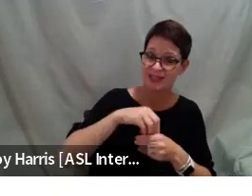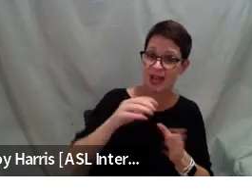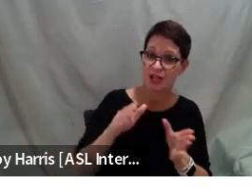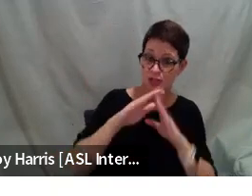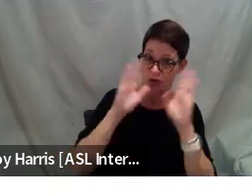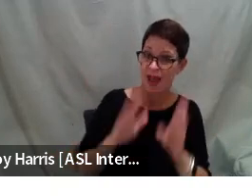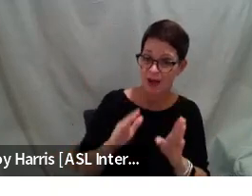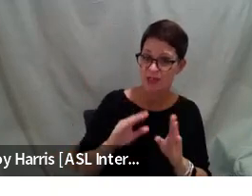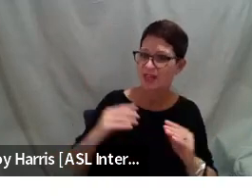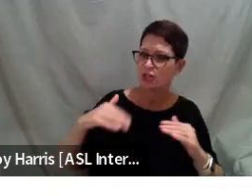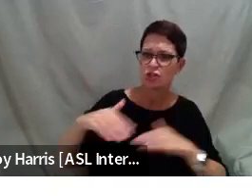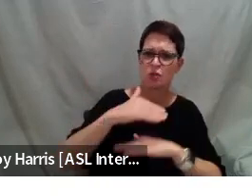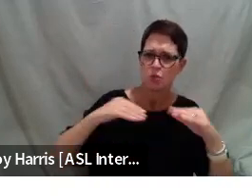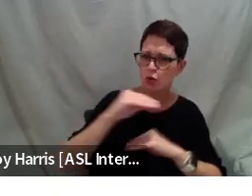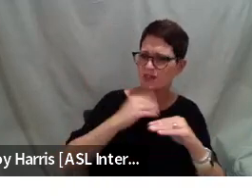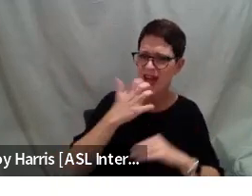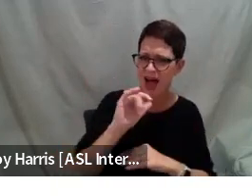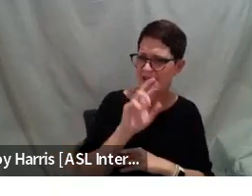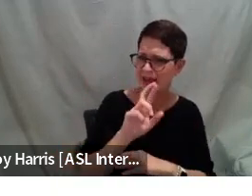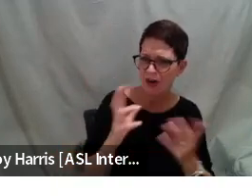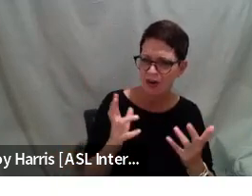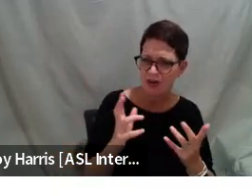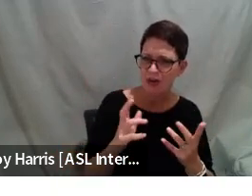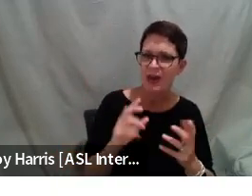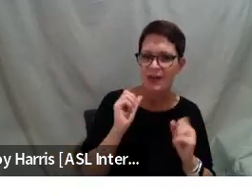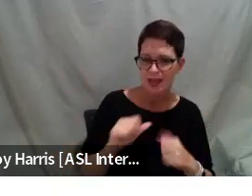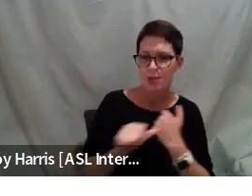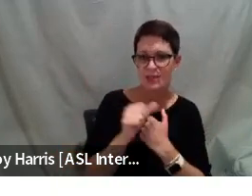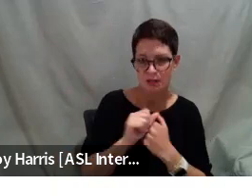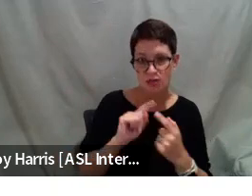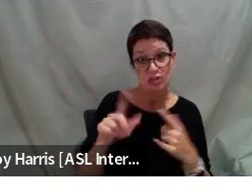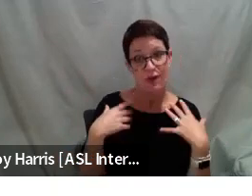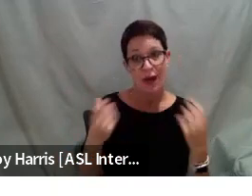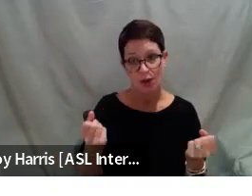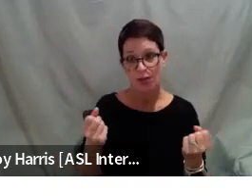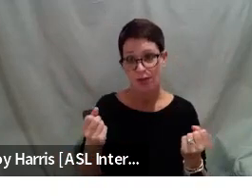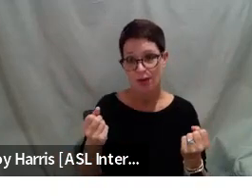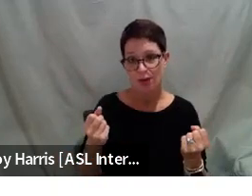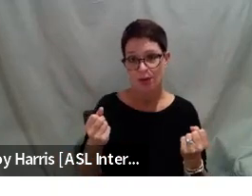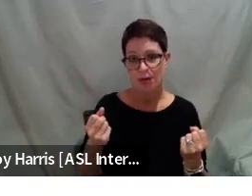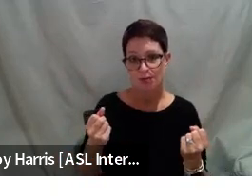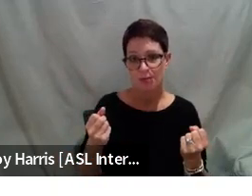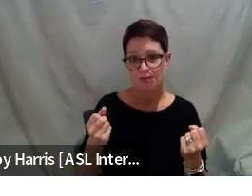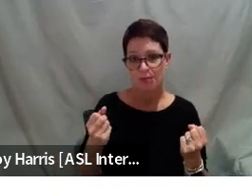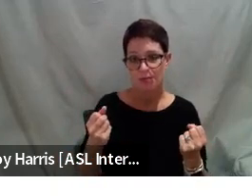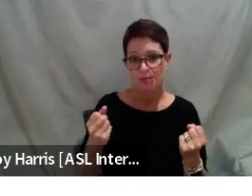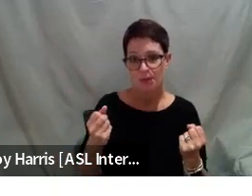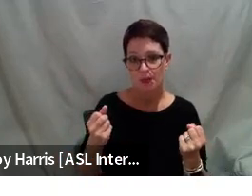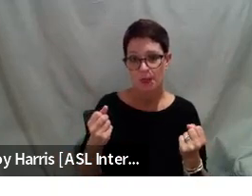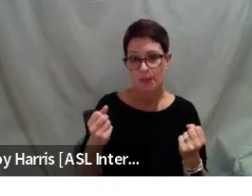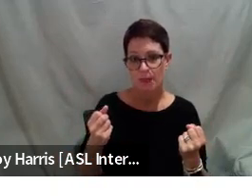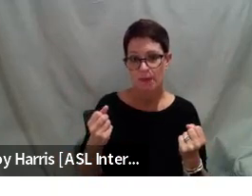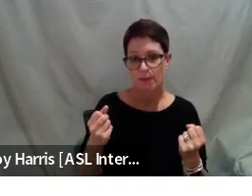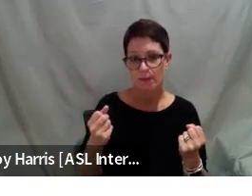that hot air, and that can be harmful to your health. And so we